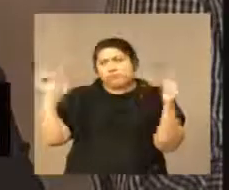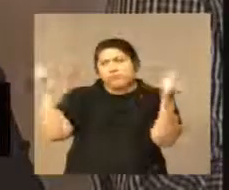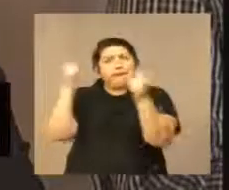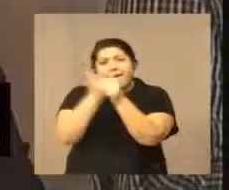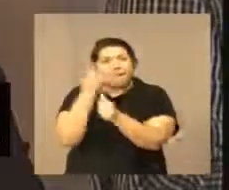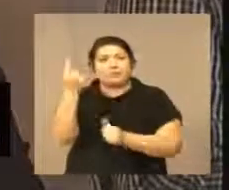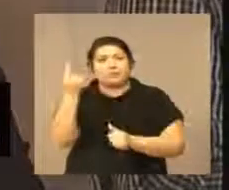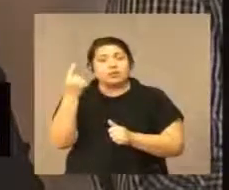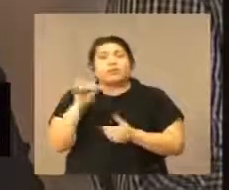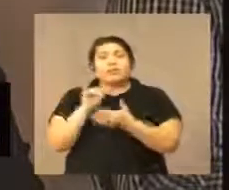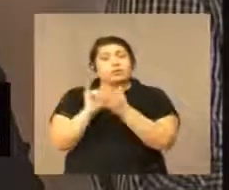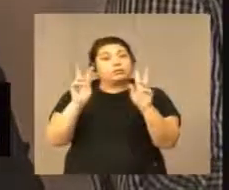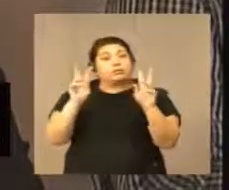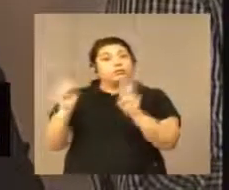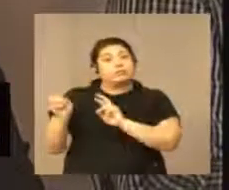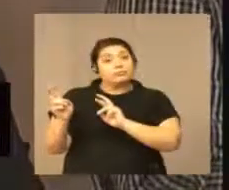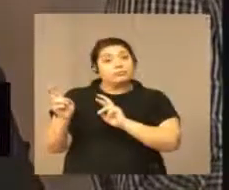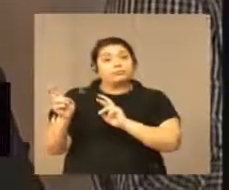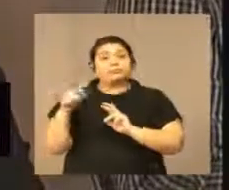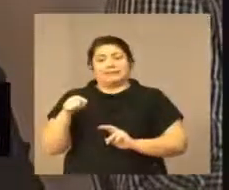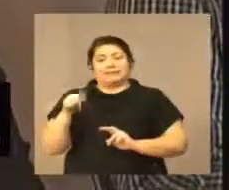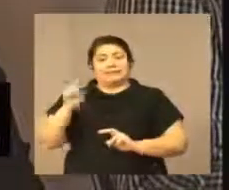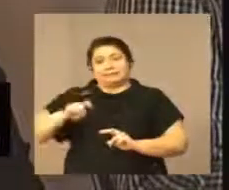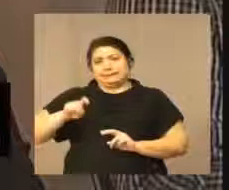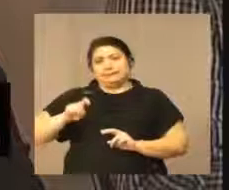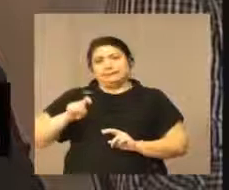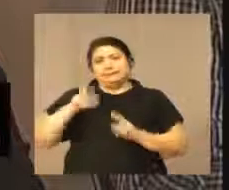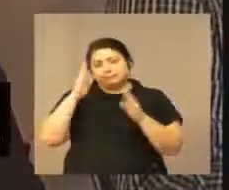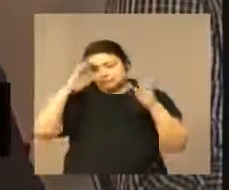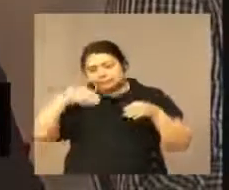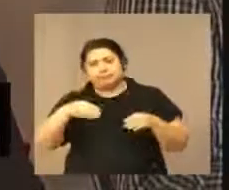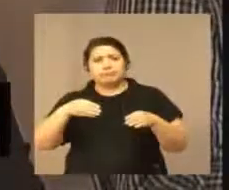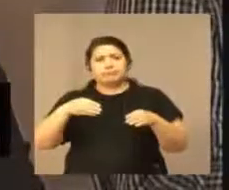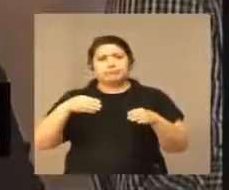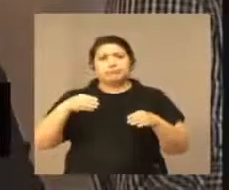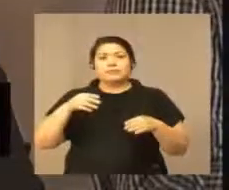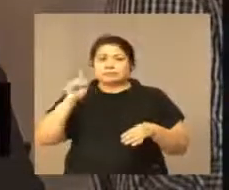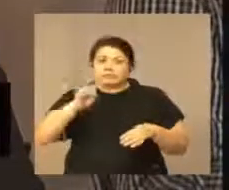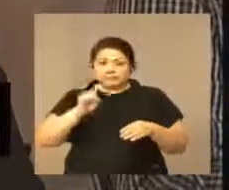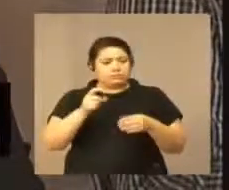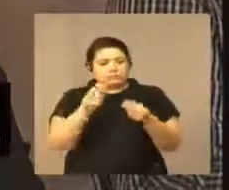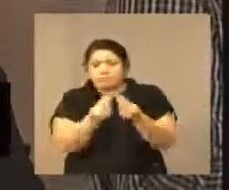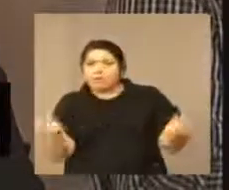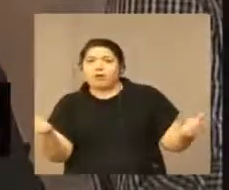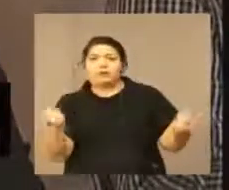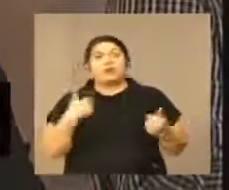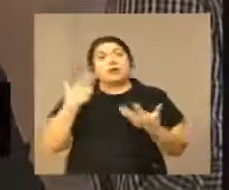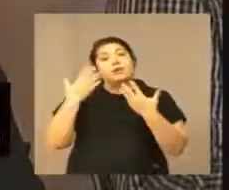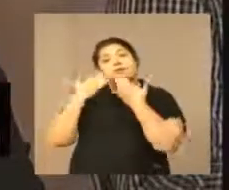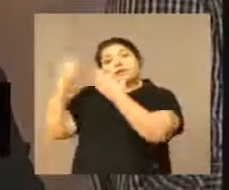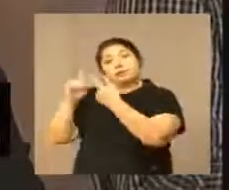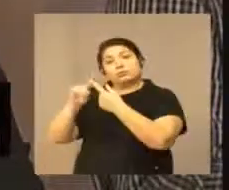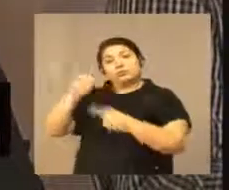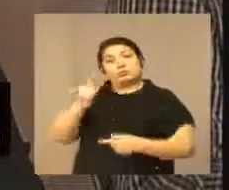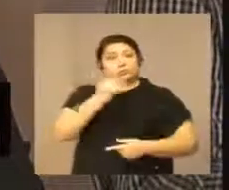It's a topic that needs to be addressed, and you know, I want to thank the Prime Minister